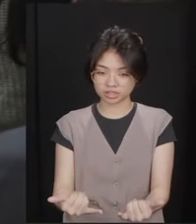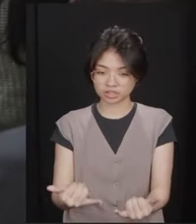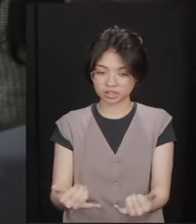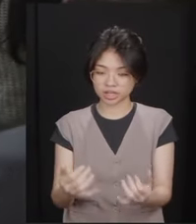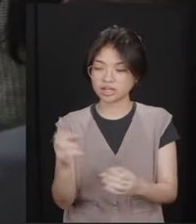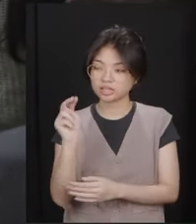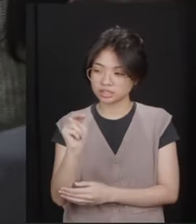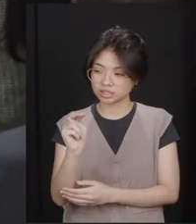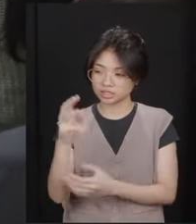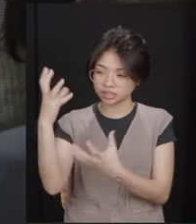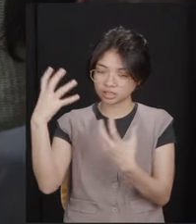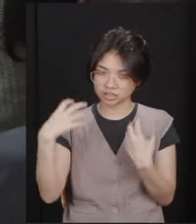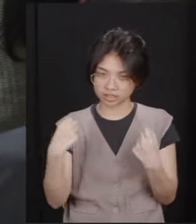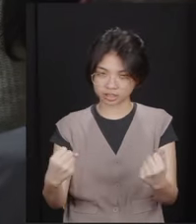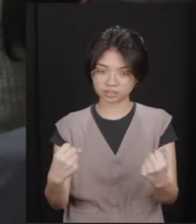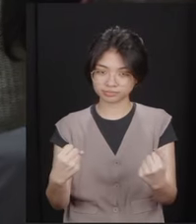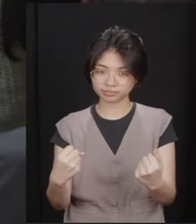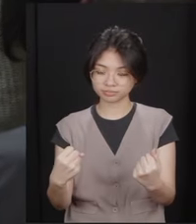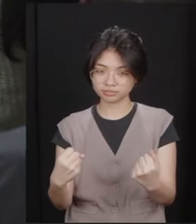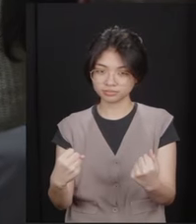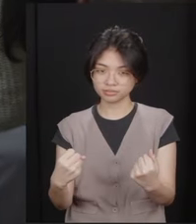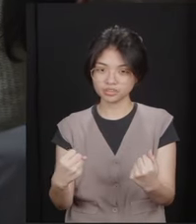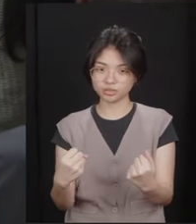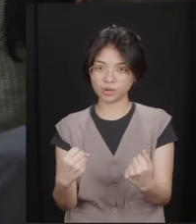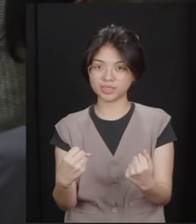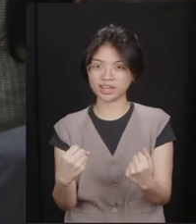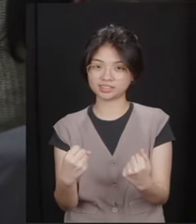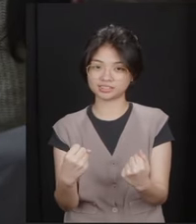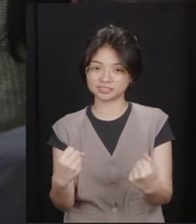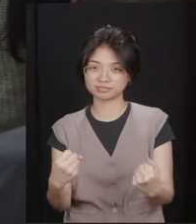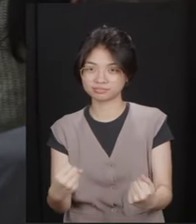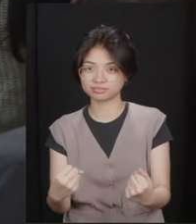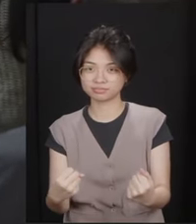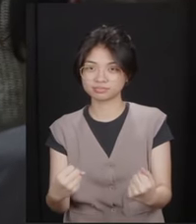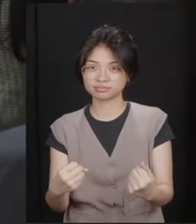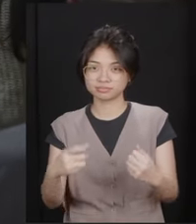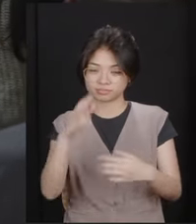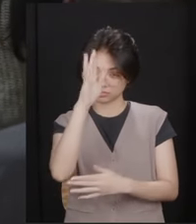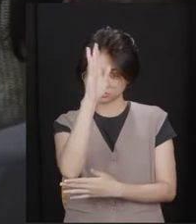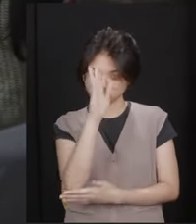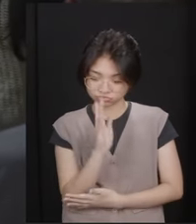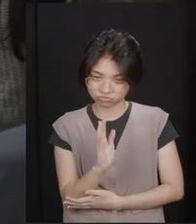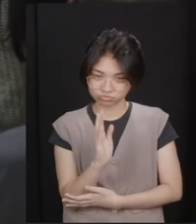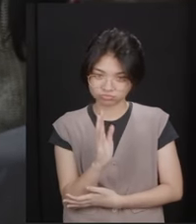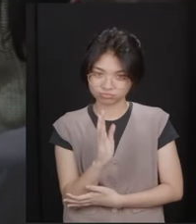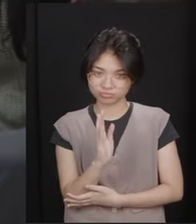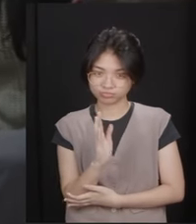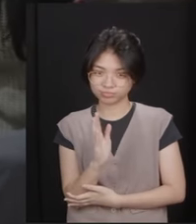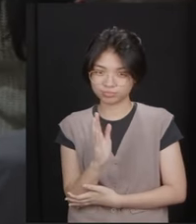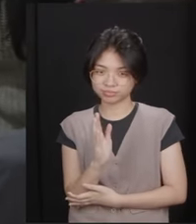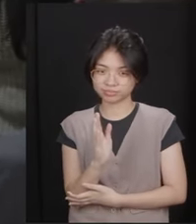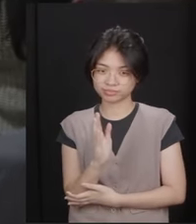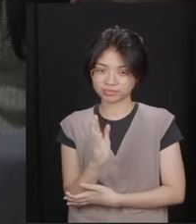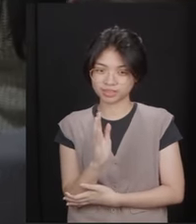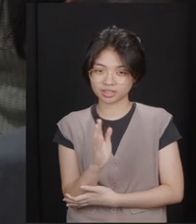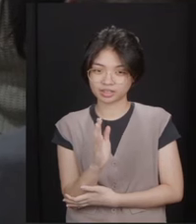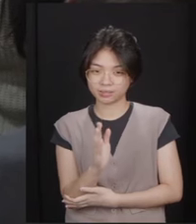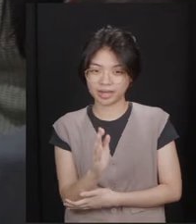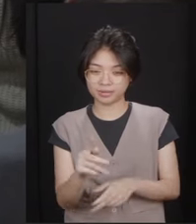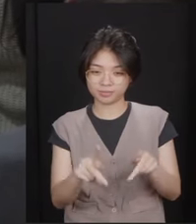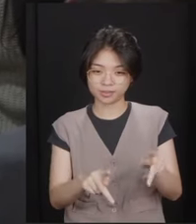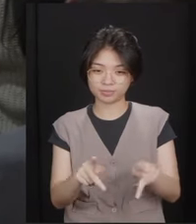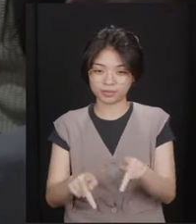healing because they've been traumatized, they've been broken, even perhaps by well-meaning people or